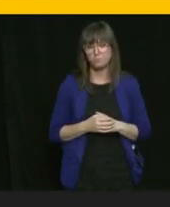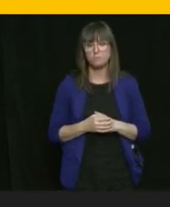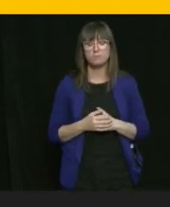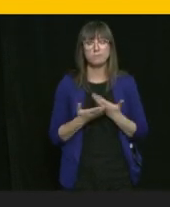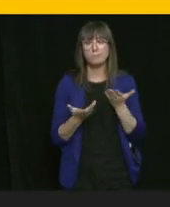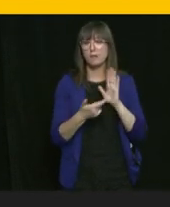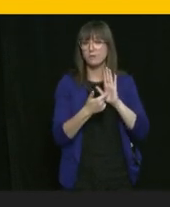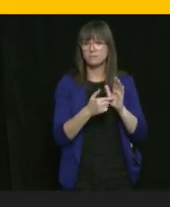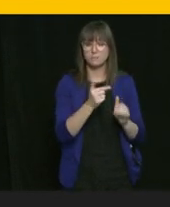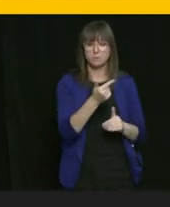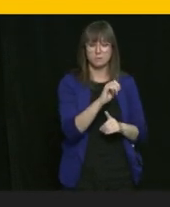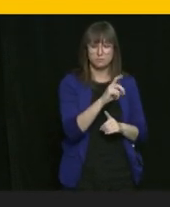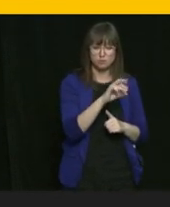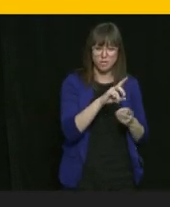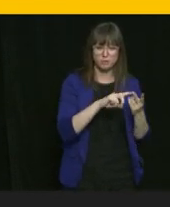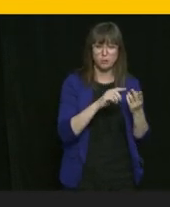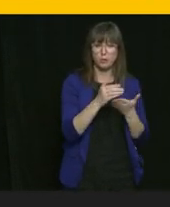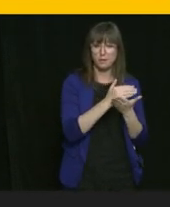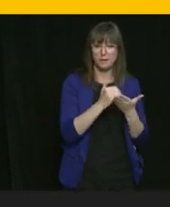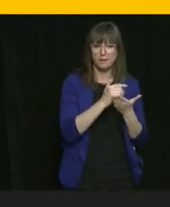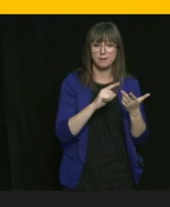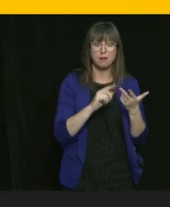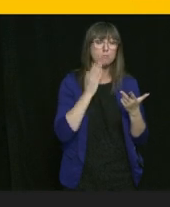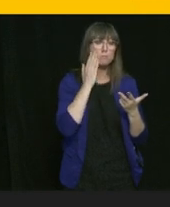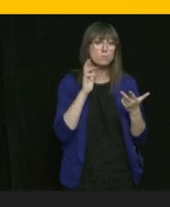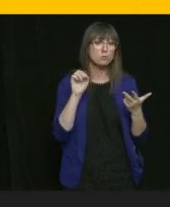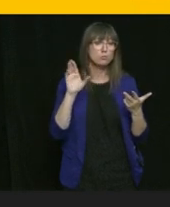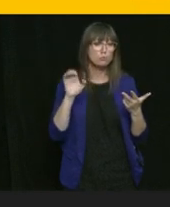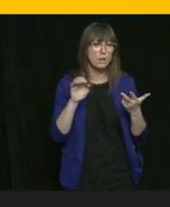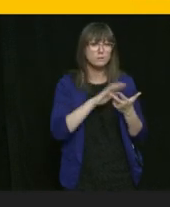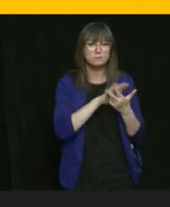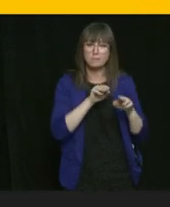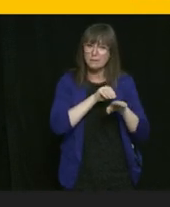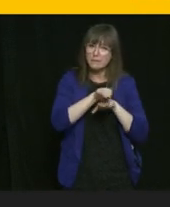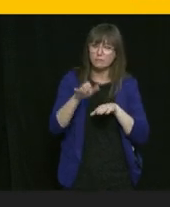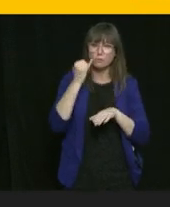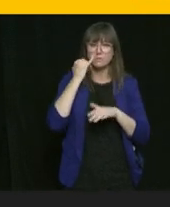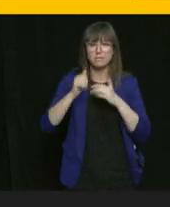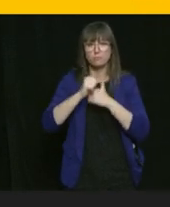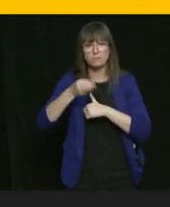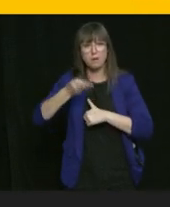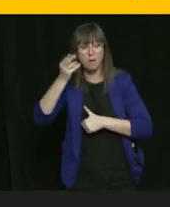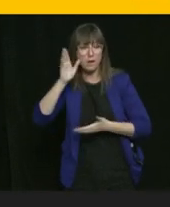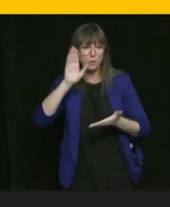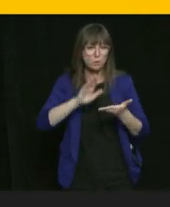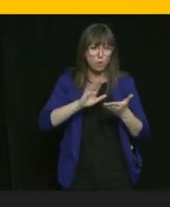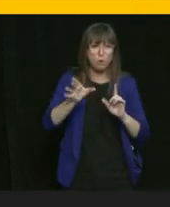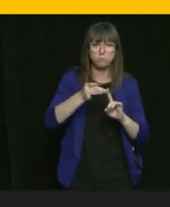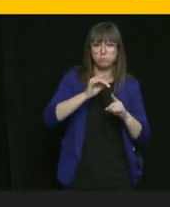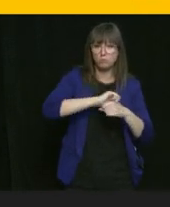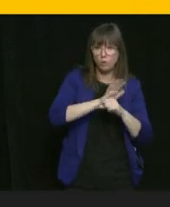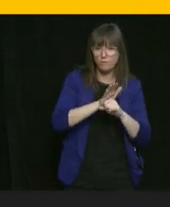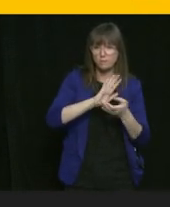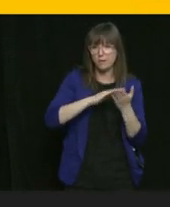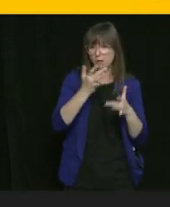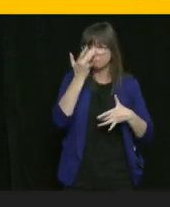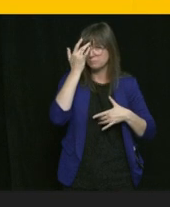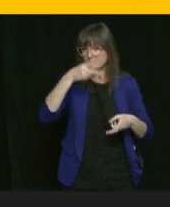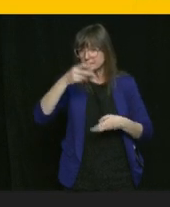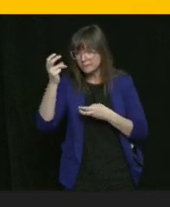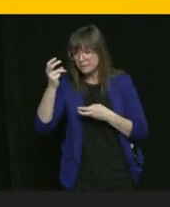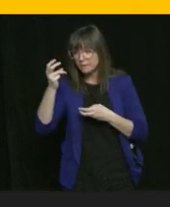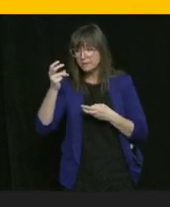as gender, income, and race have influenced people's risk of being infected and becoming severely ill, and resulted